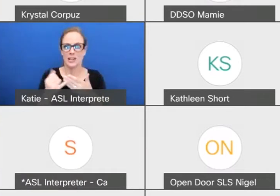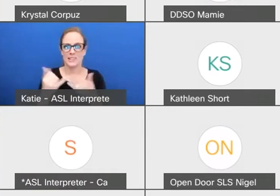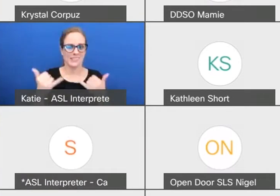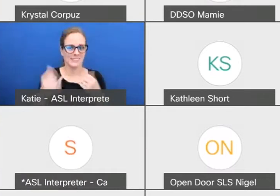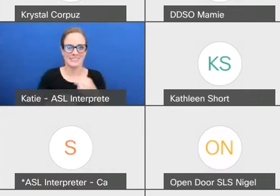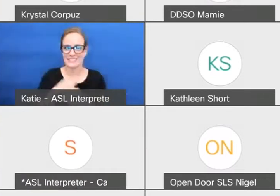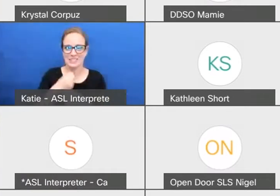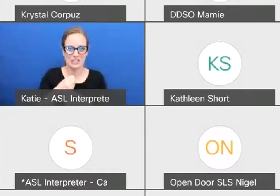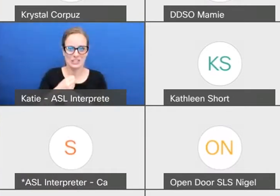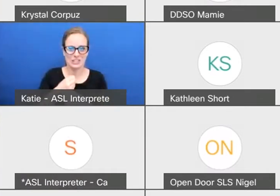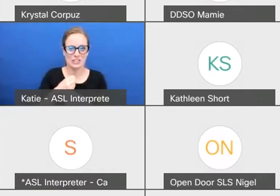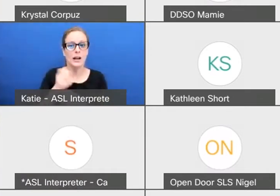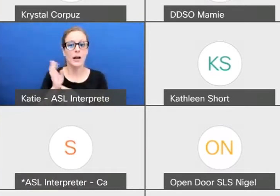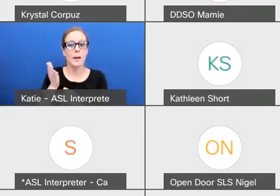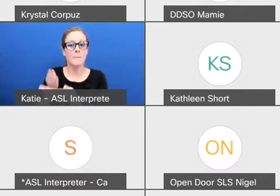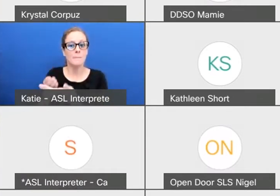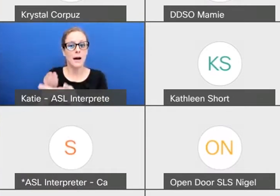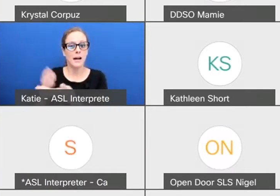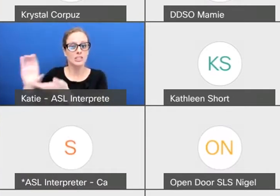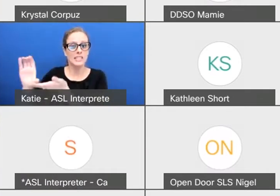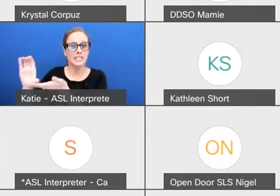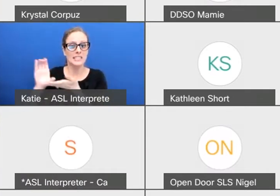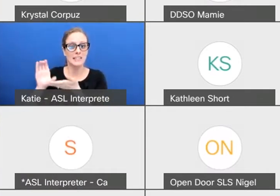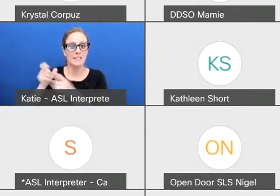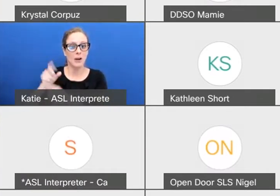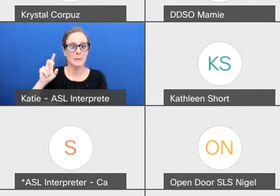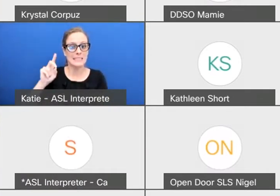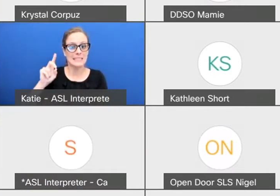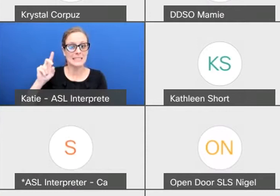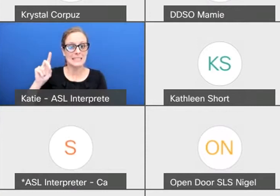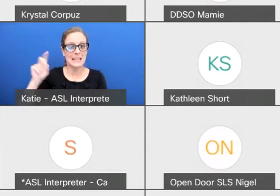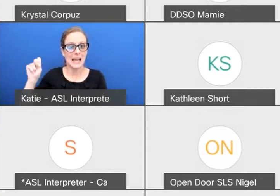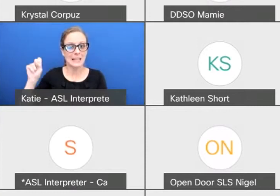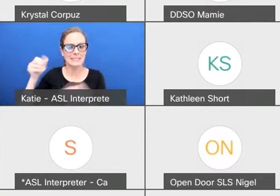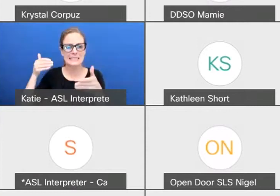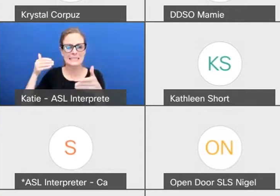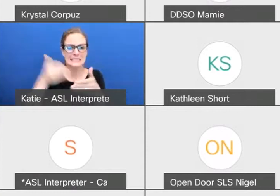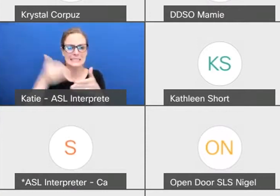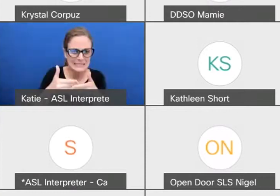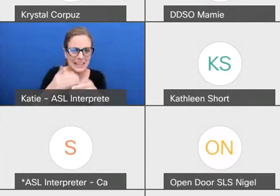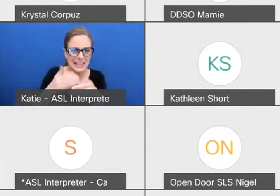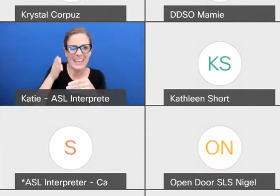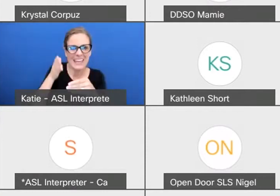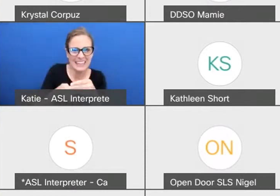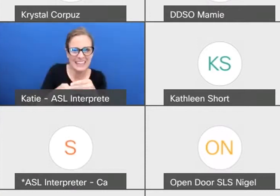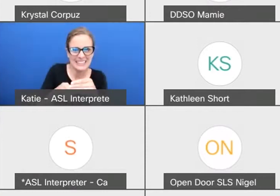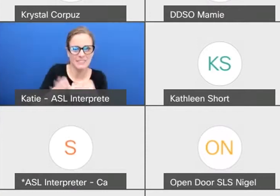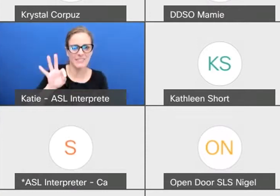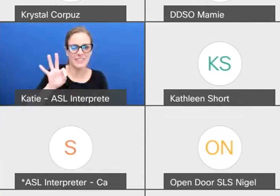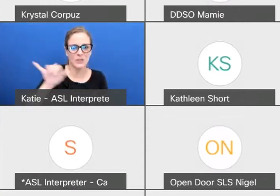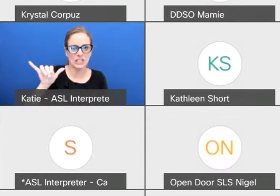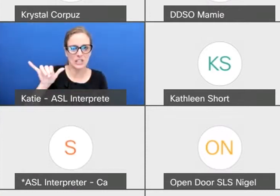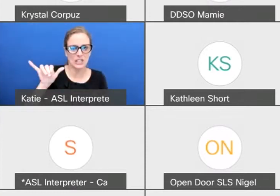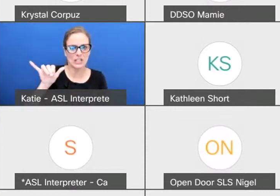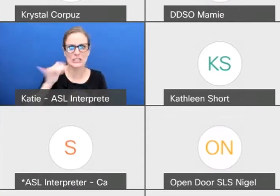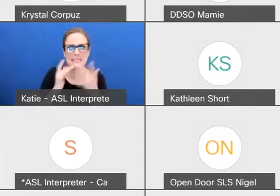from DDS at literally the very end of the fiscal year, and that requires us to convene special board meetings.